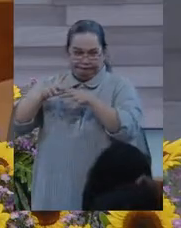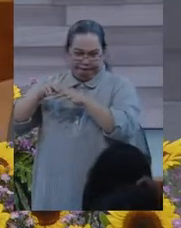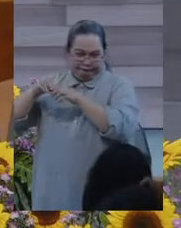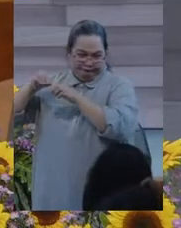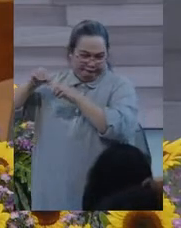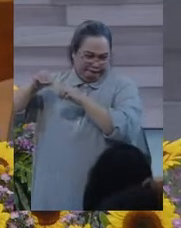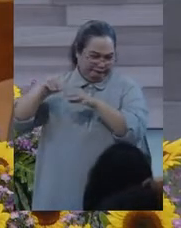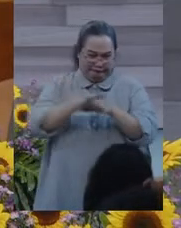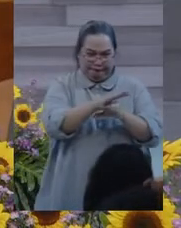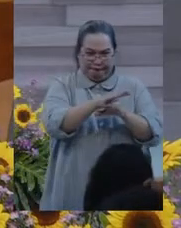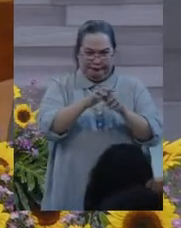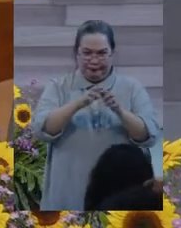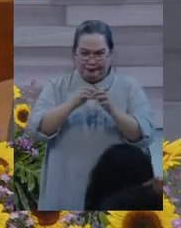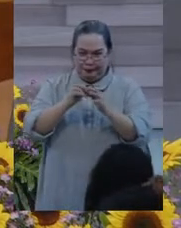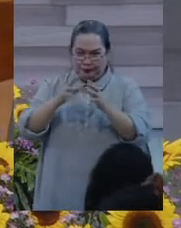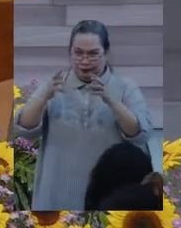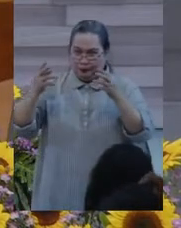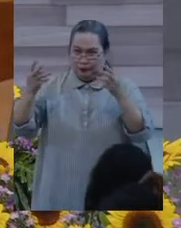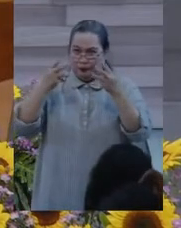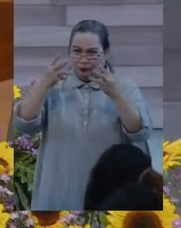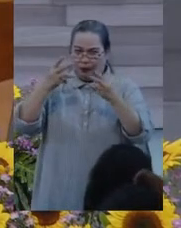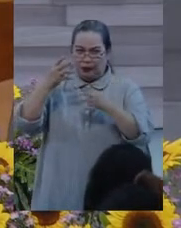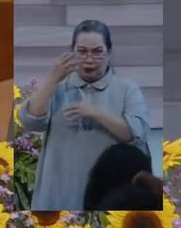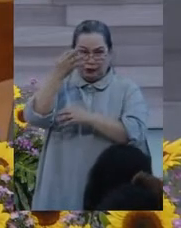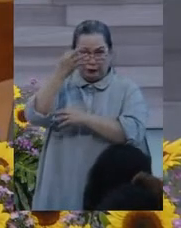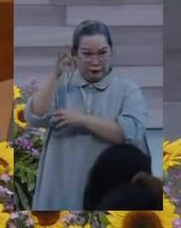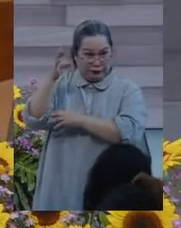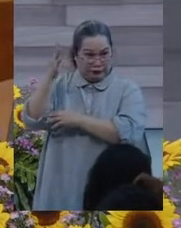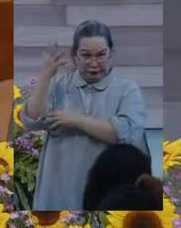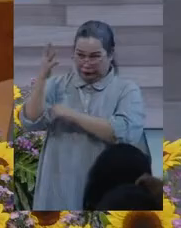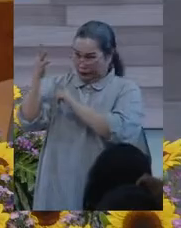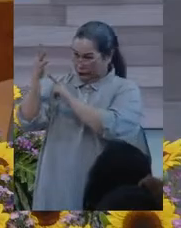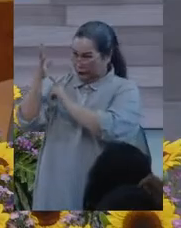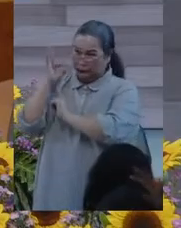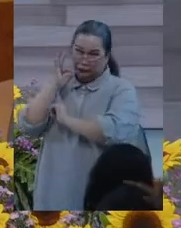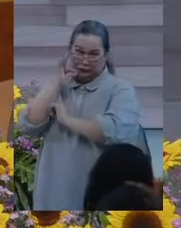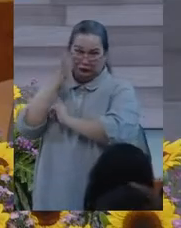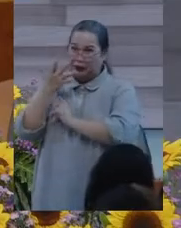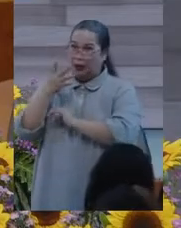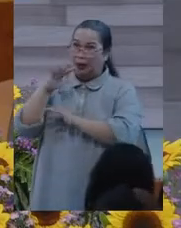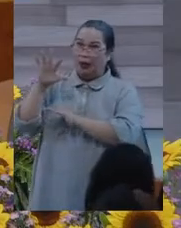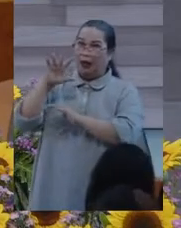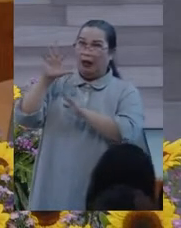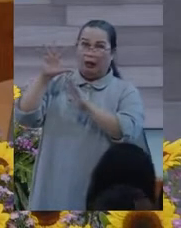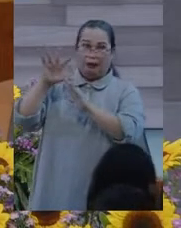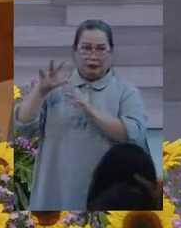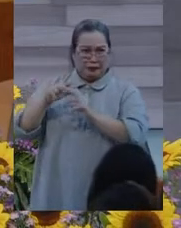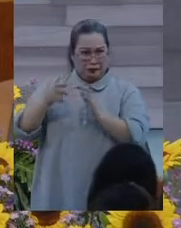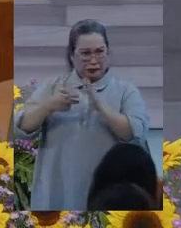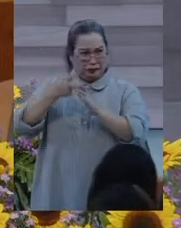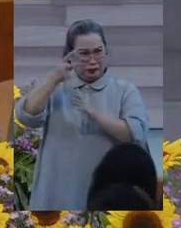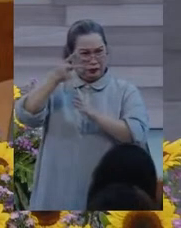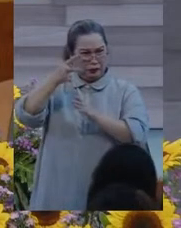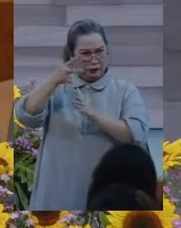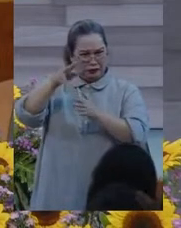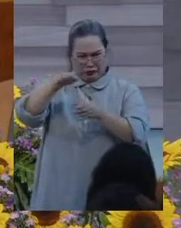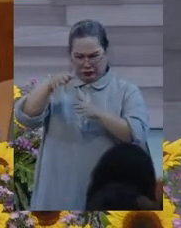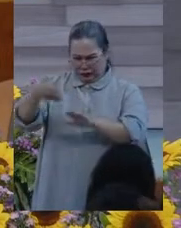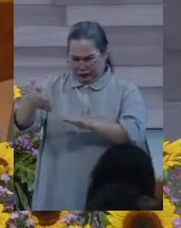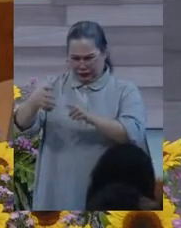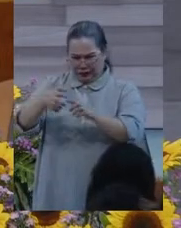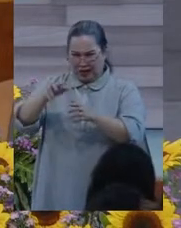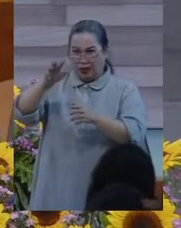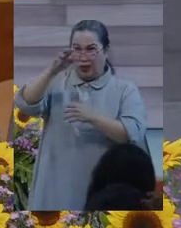along by winds, fruitless trees in late autumn, twice dead, uprooted,